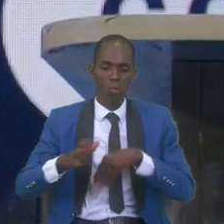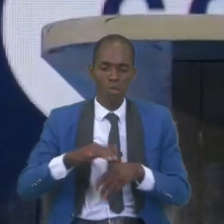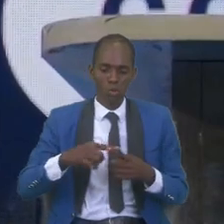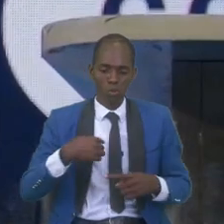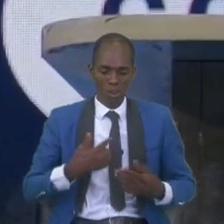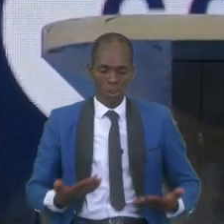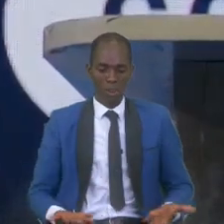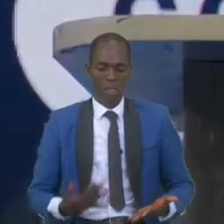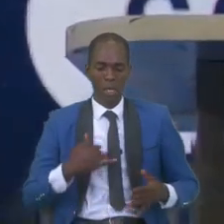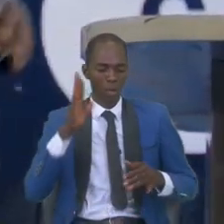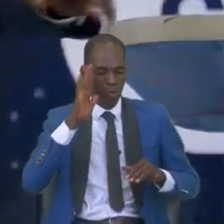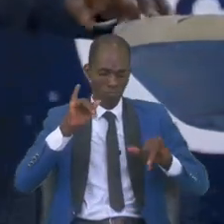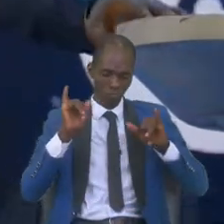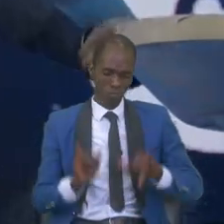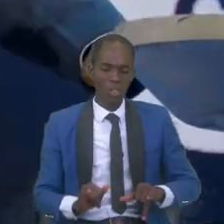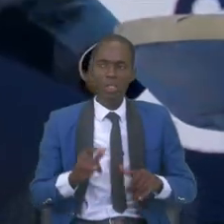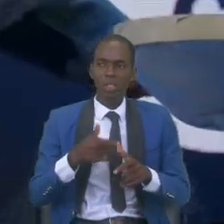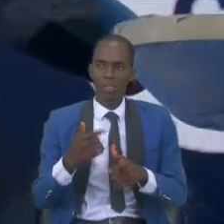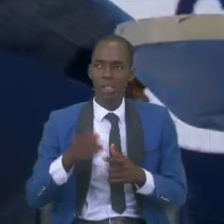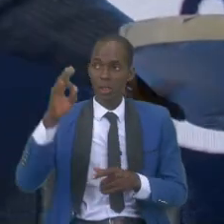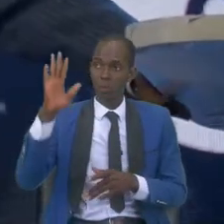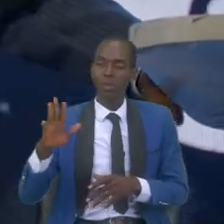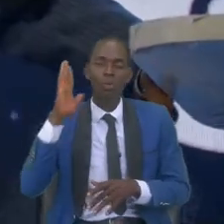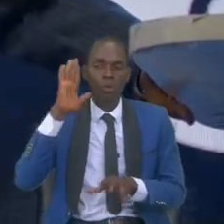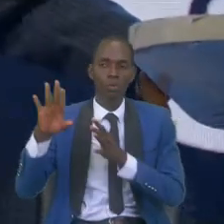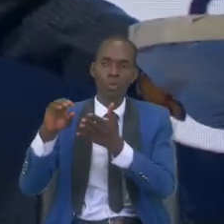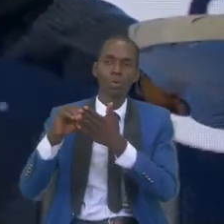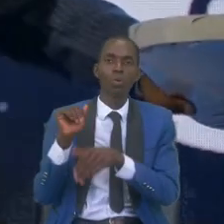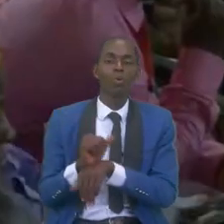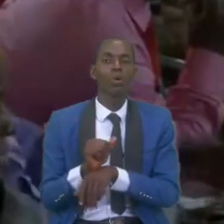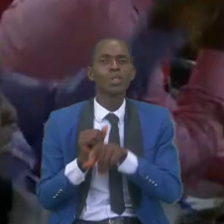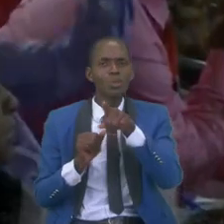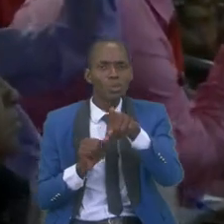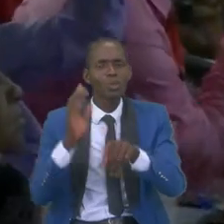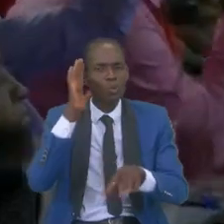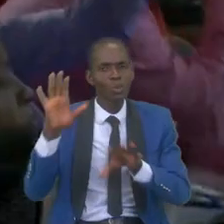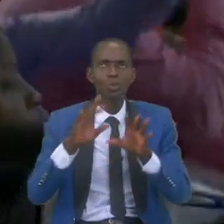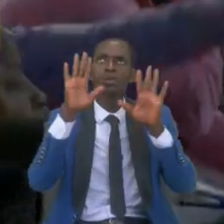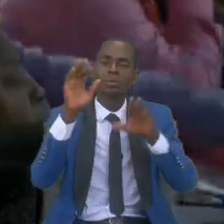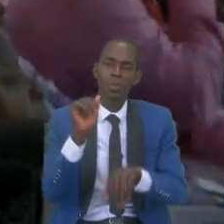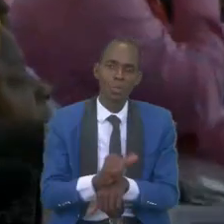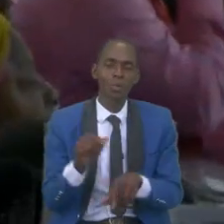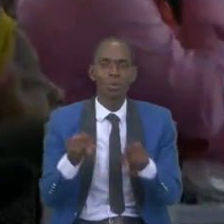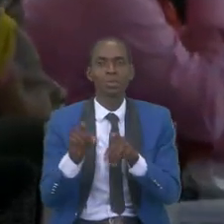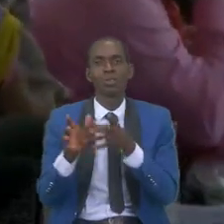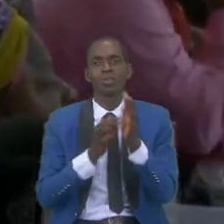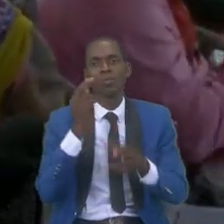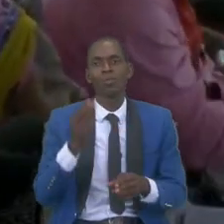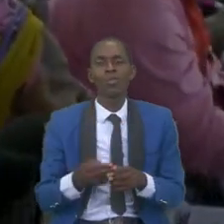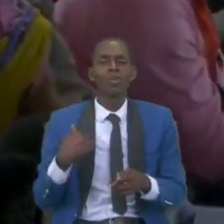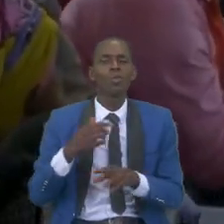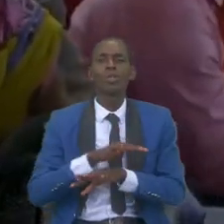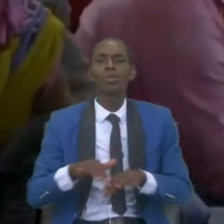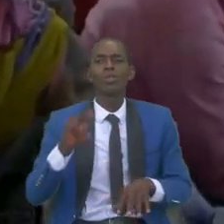then he will do the exploits. You will do the exploits. And we don't have to wait for